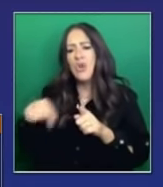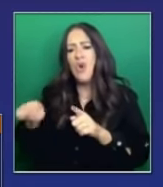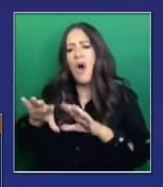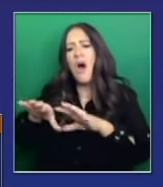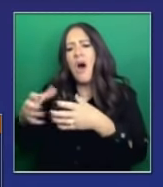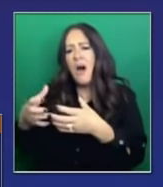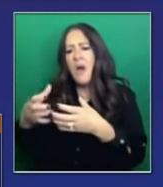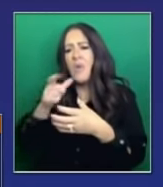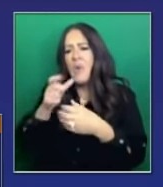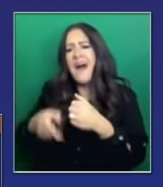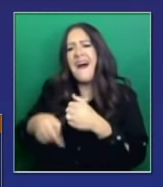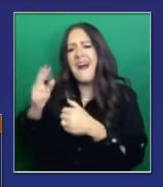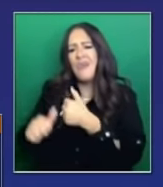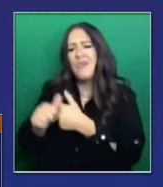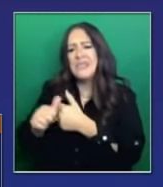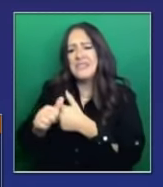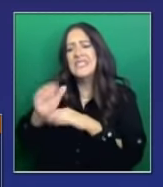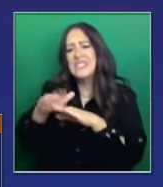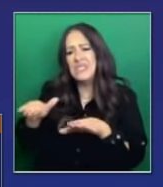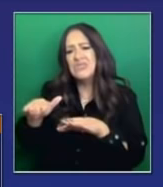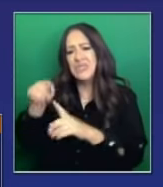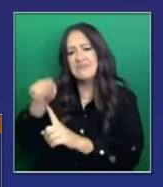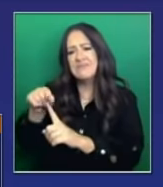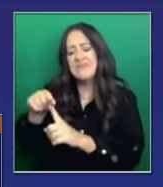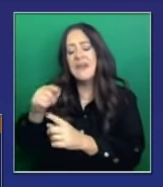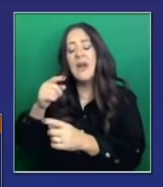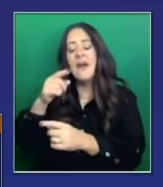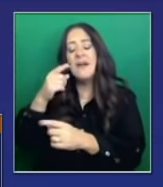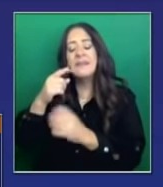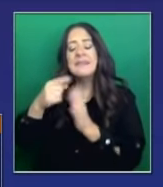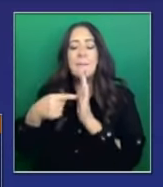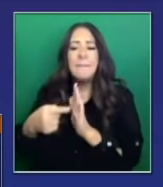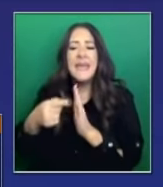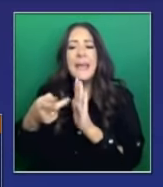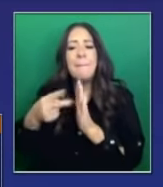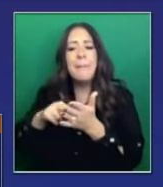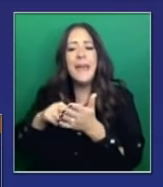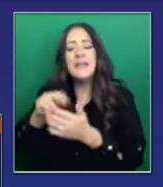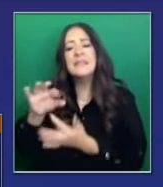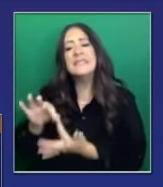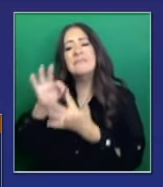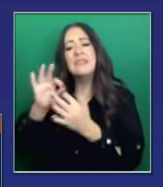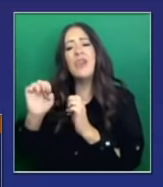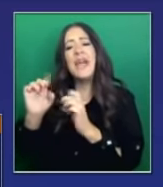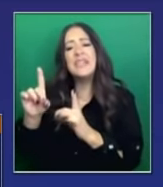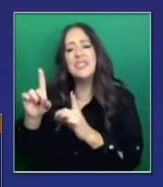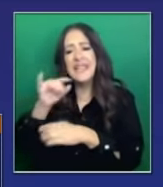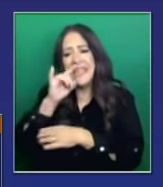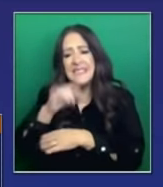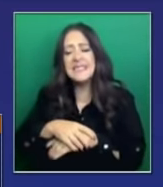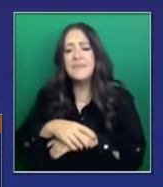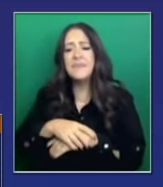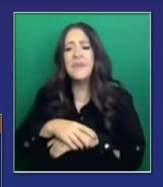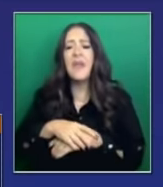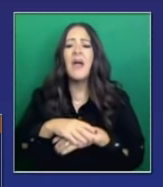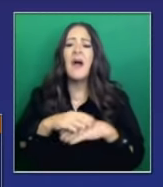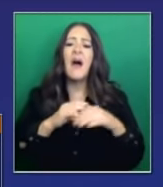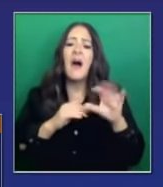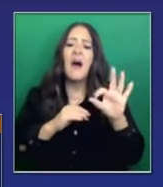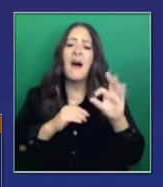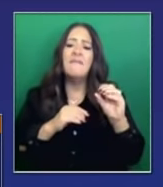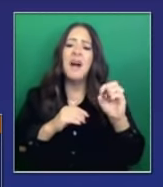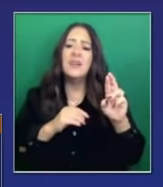high-risk children, special education, those populations, foster care, homeless children, and others that